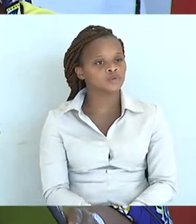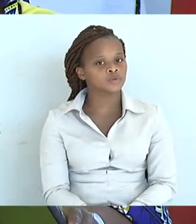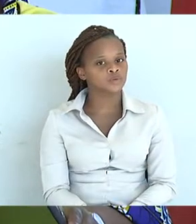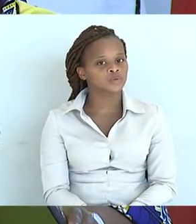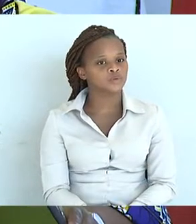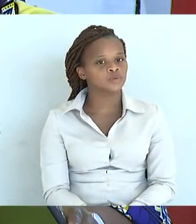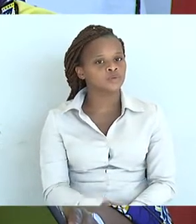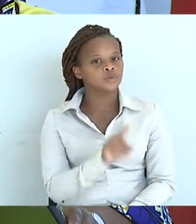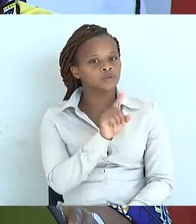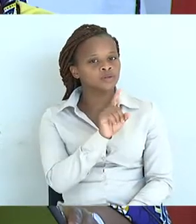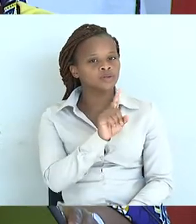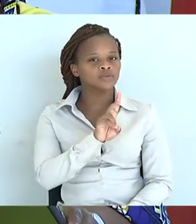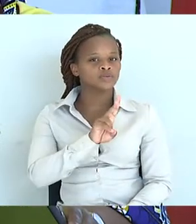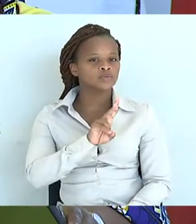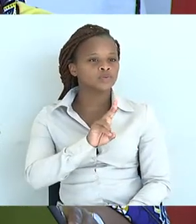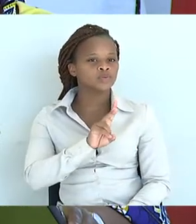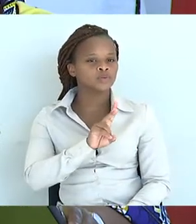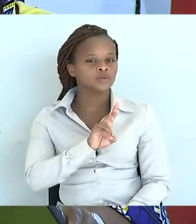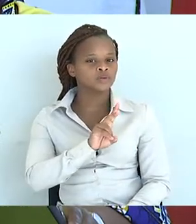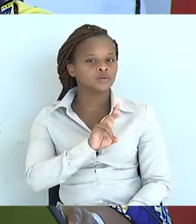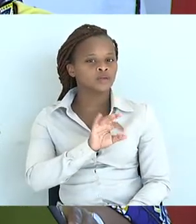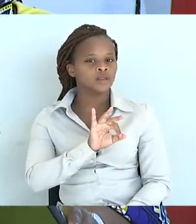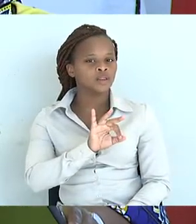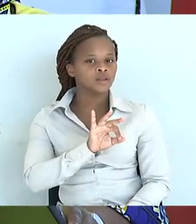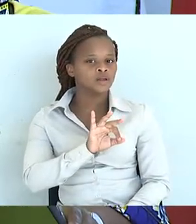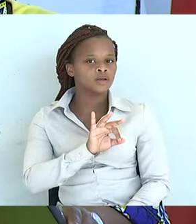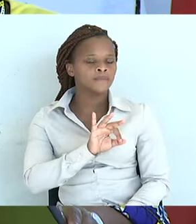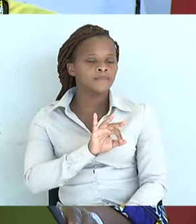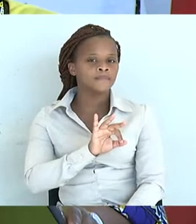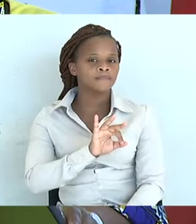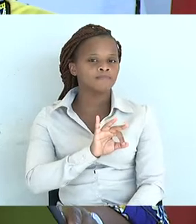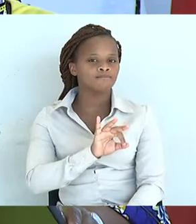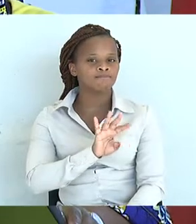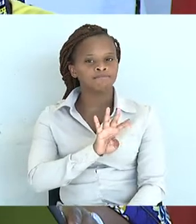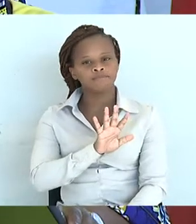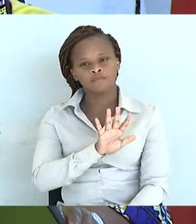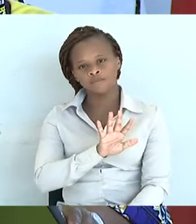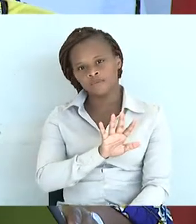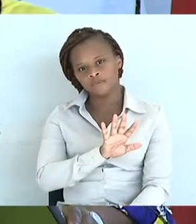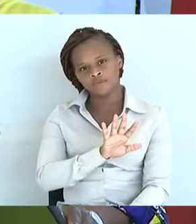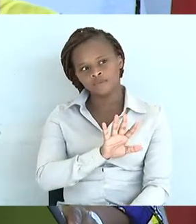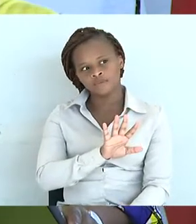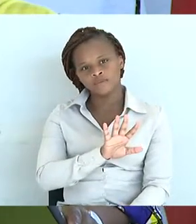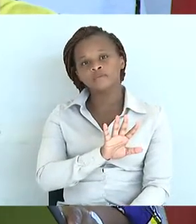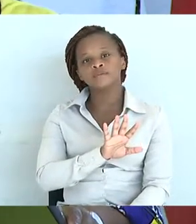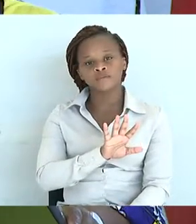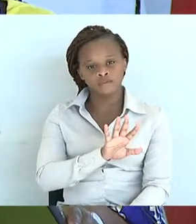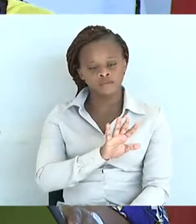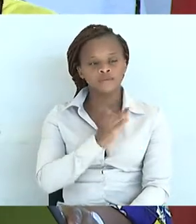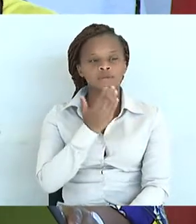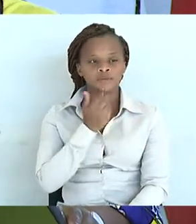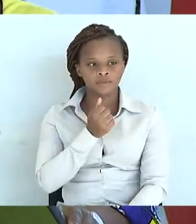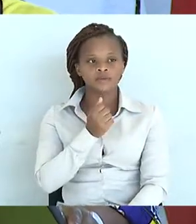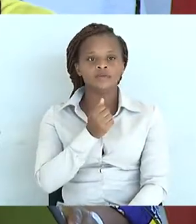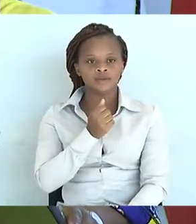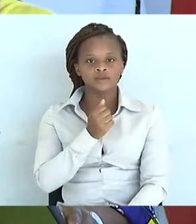1, 2, 3, 4, 5. Ngicela nime la epassage. Ngicela